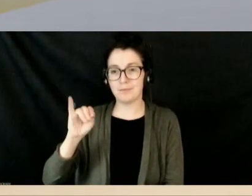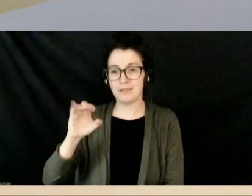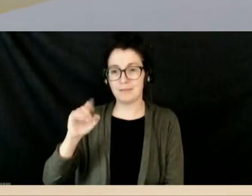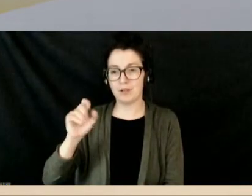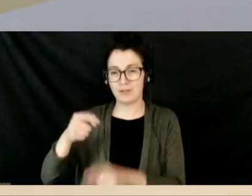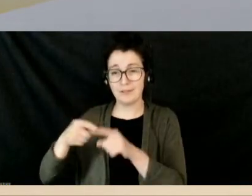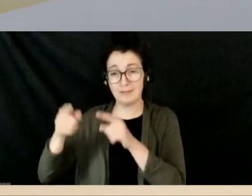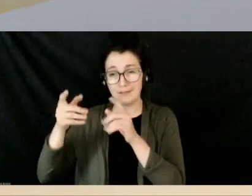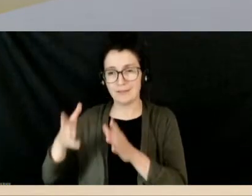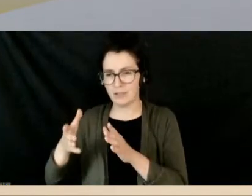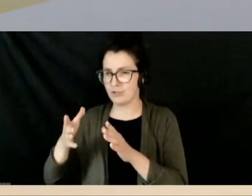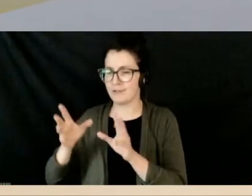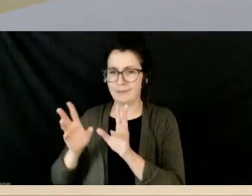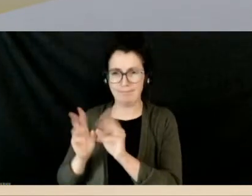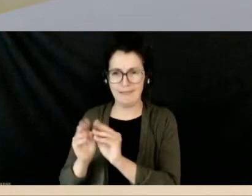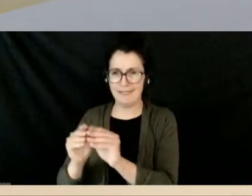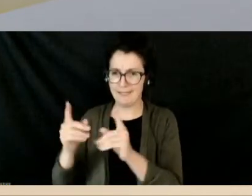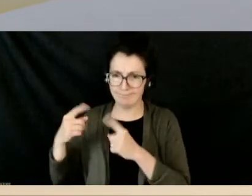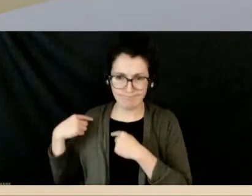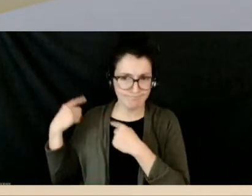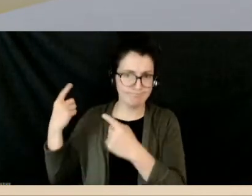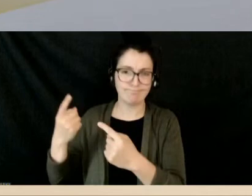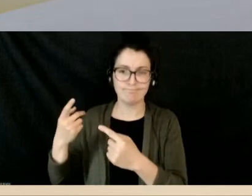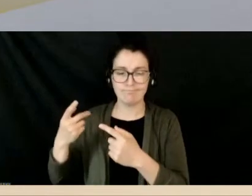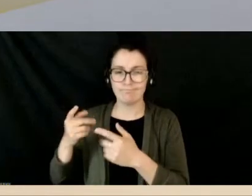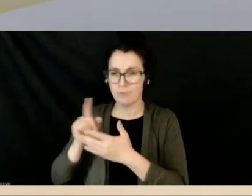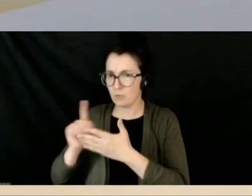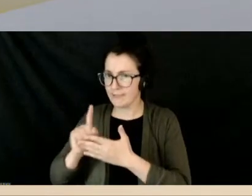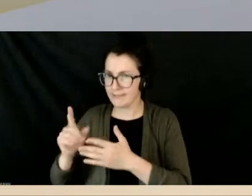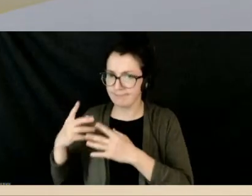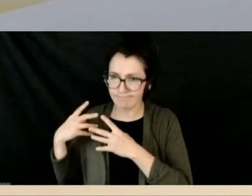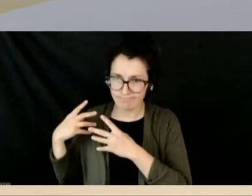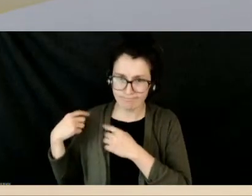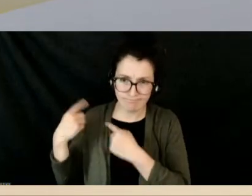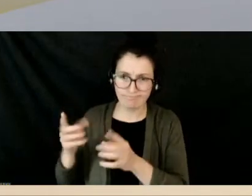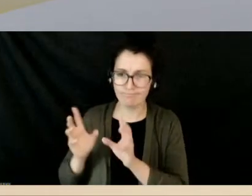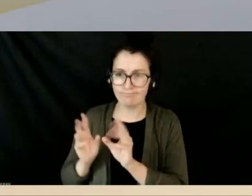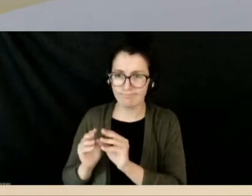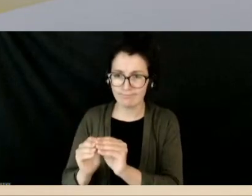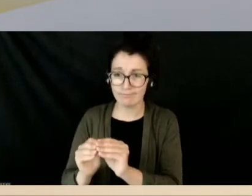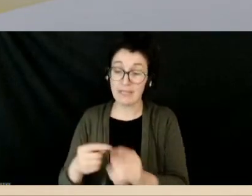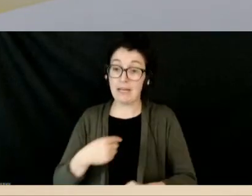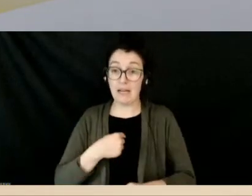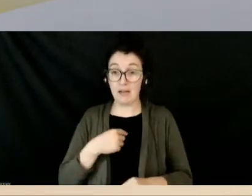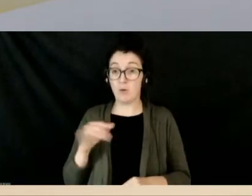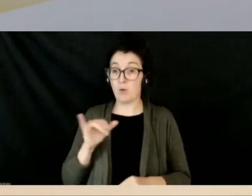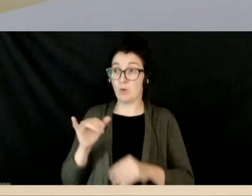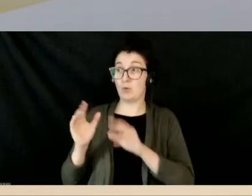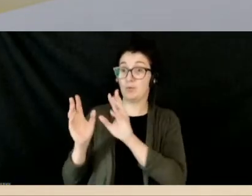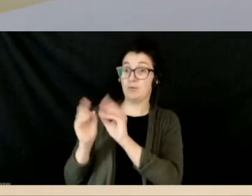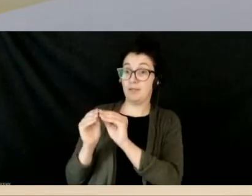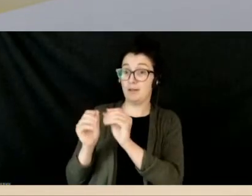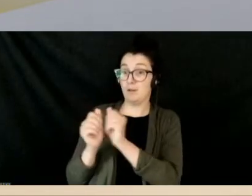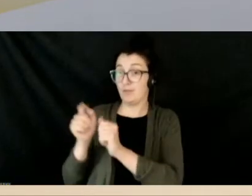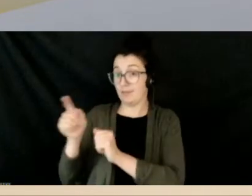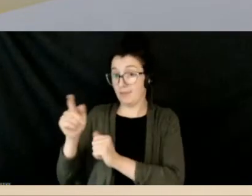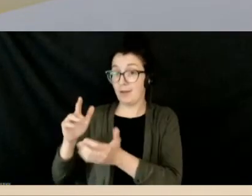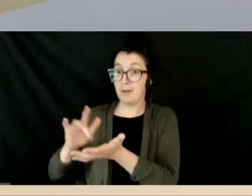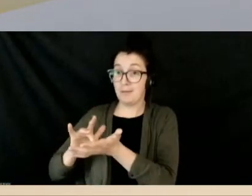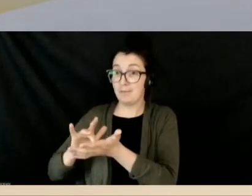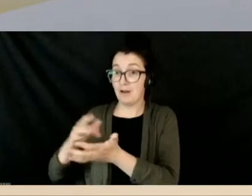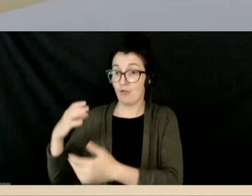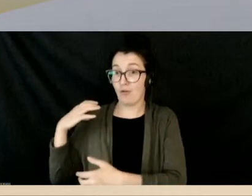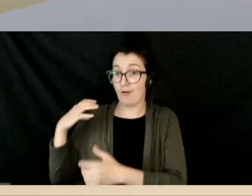I know I have weekly conversations with the Atlantic medical officers of health and the chief